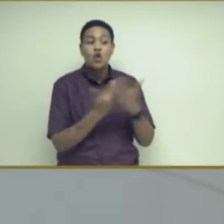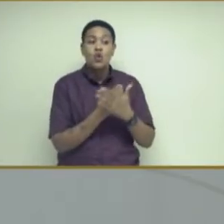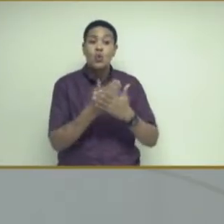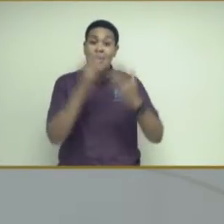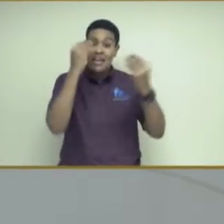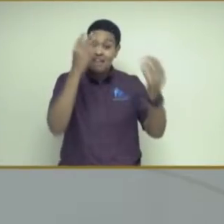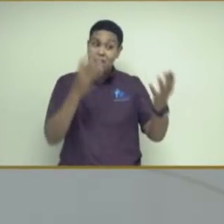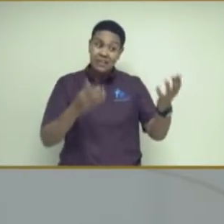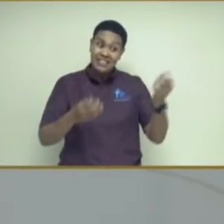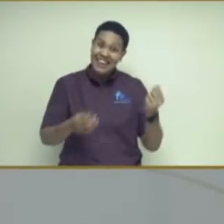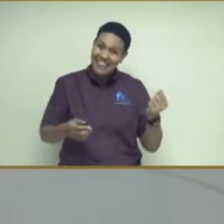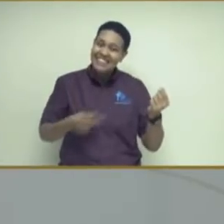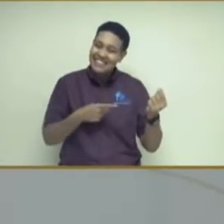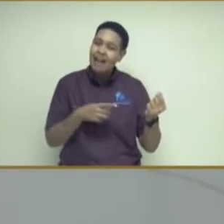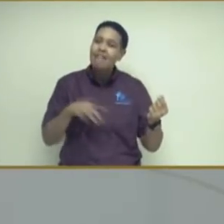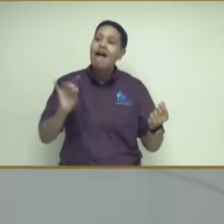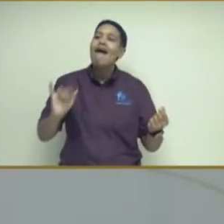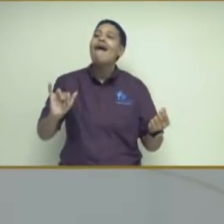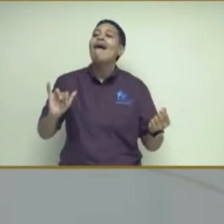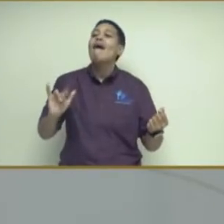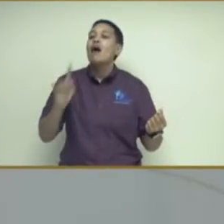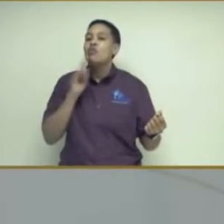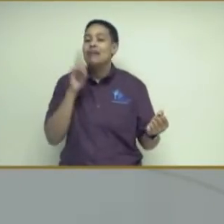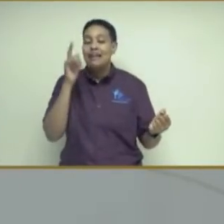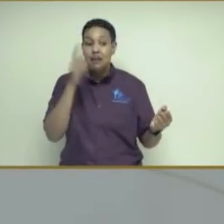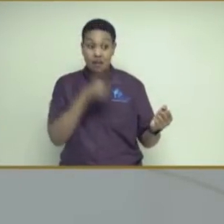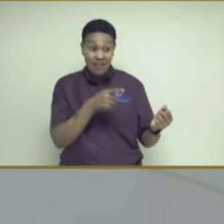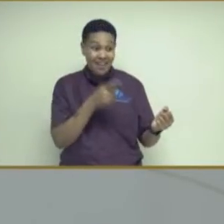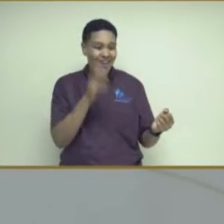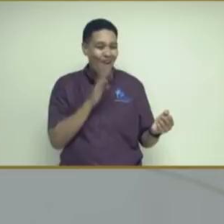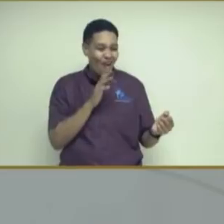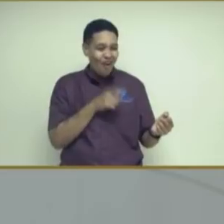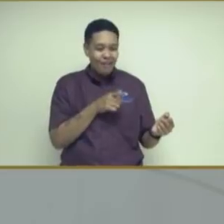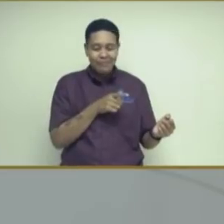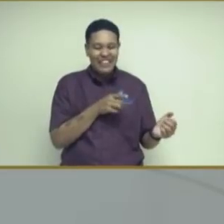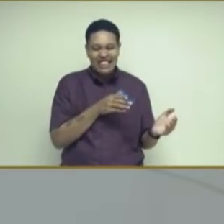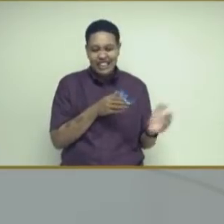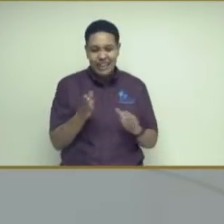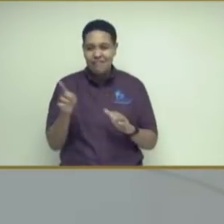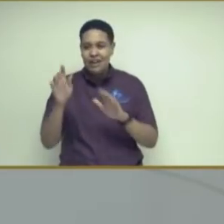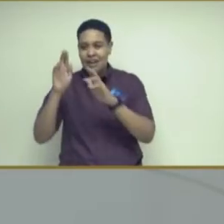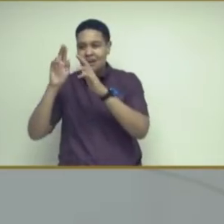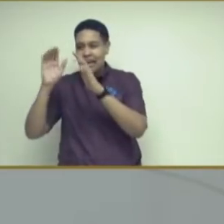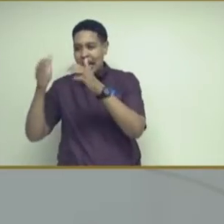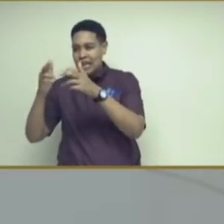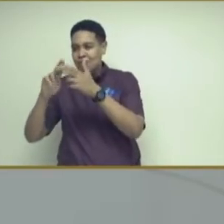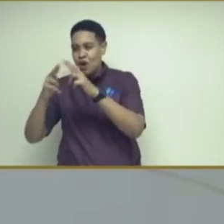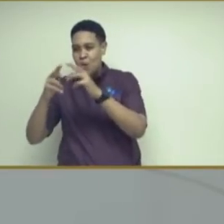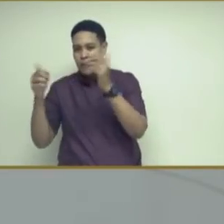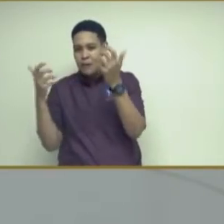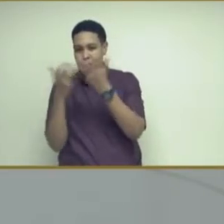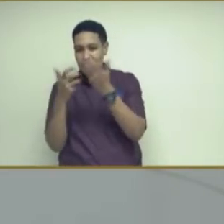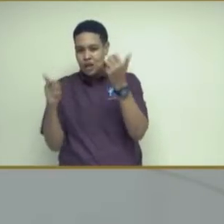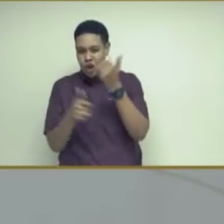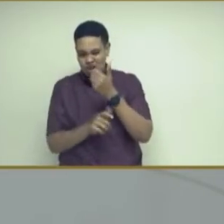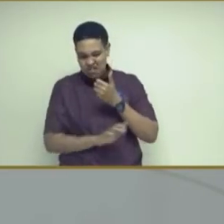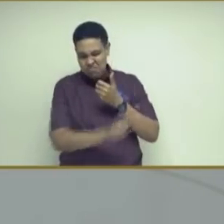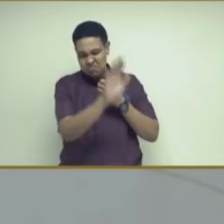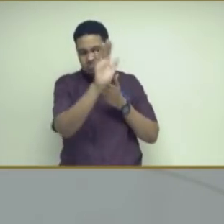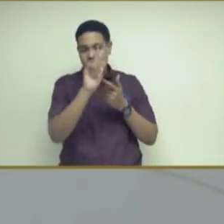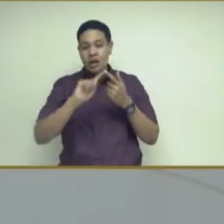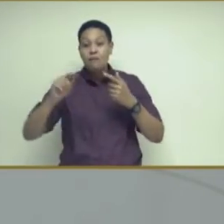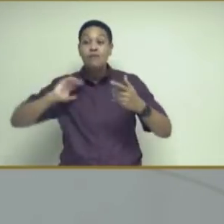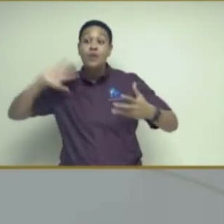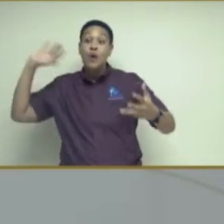available, you may find a shift in how a case is classified. However, our overall